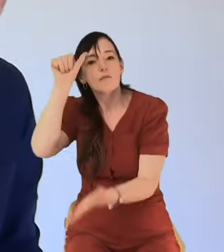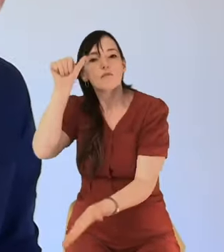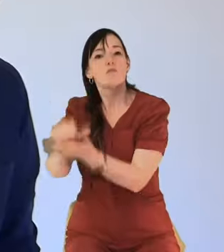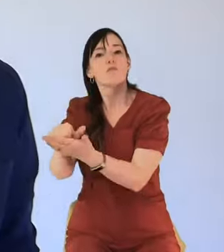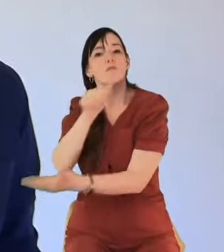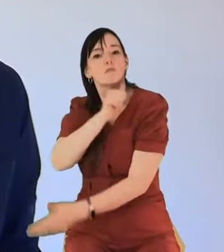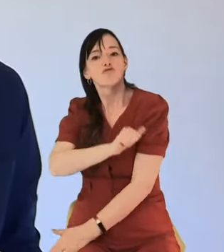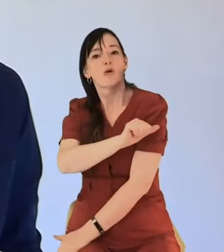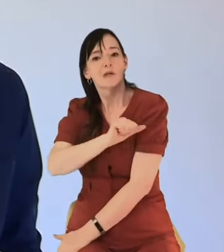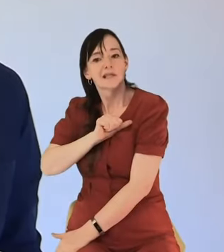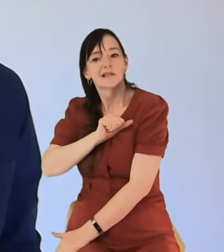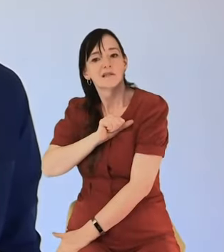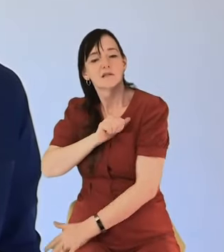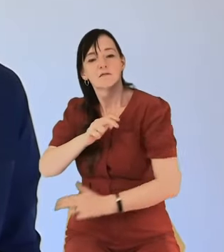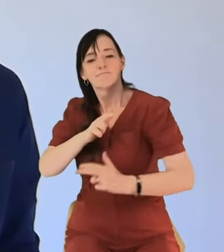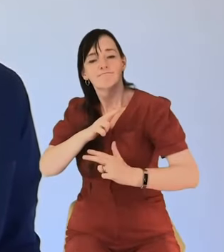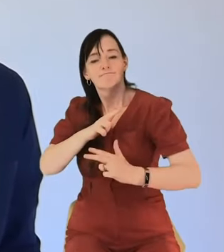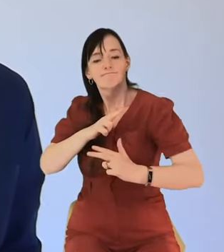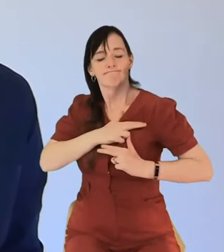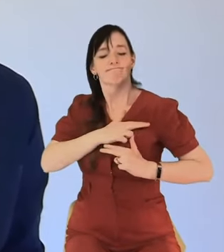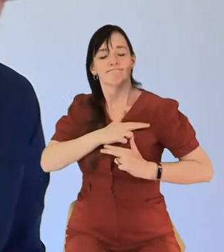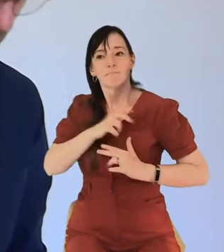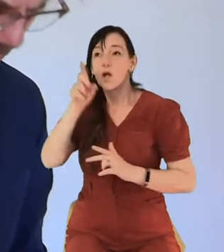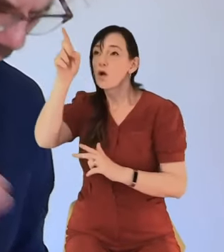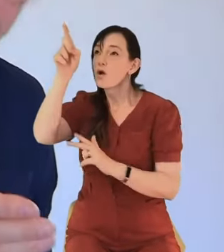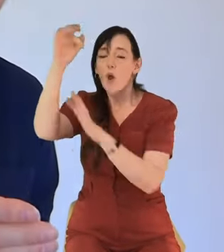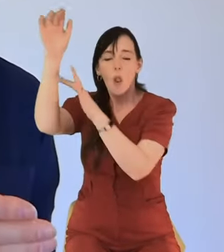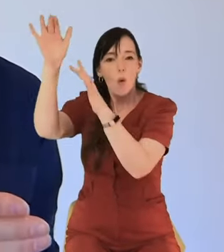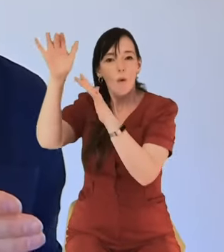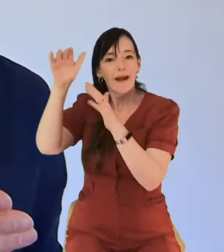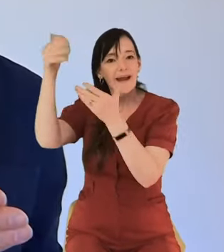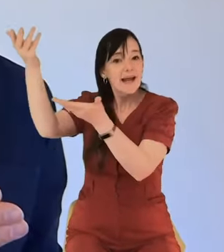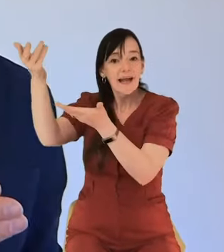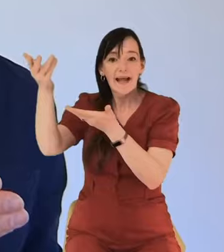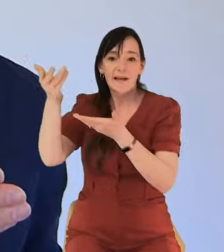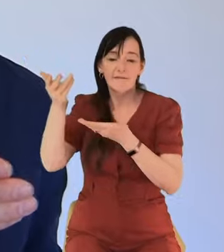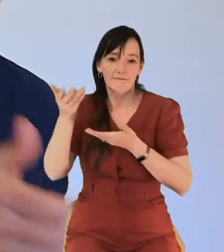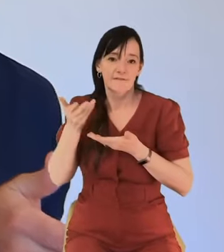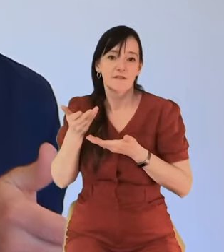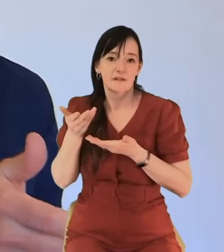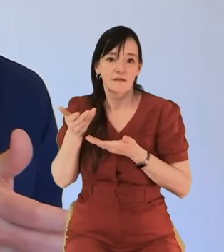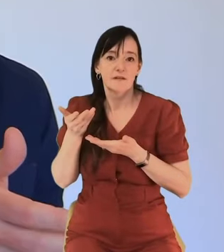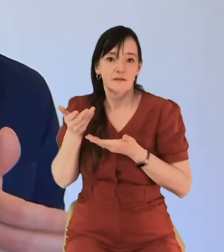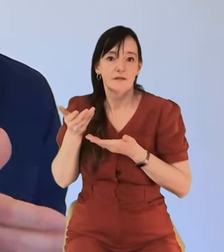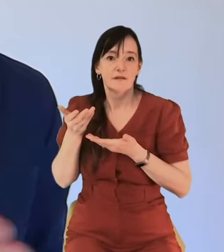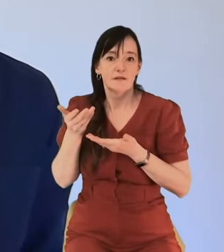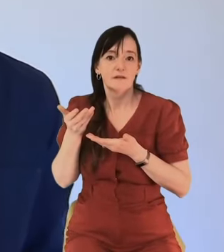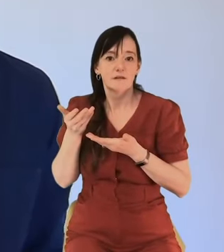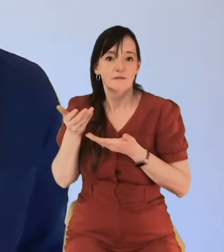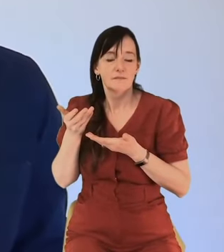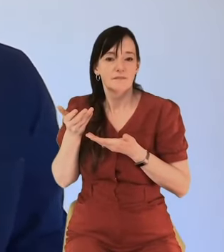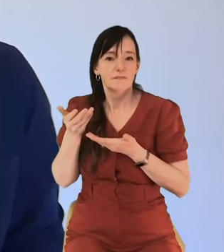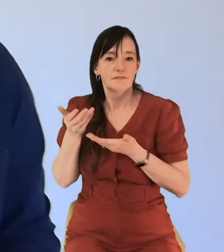a gift he gave to me.